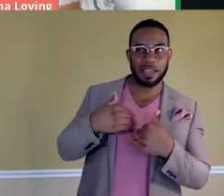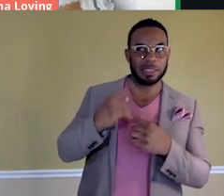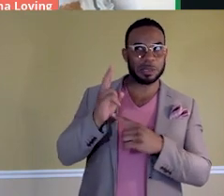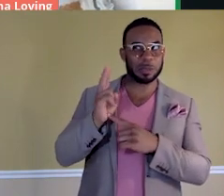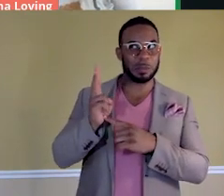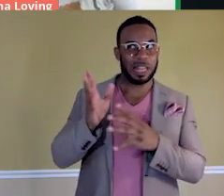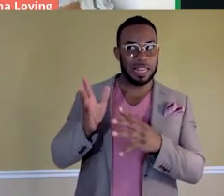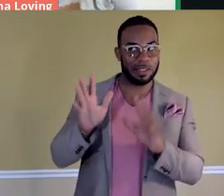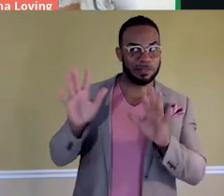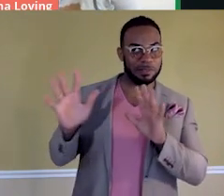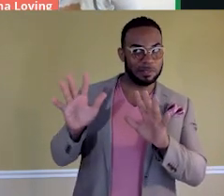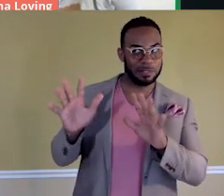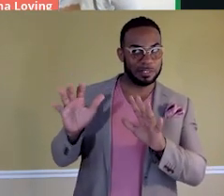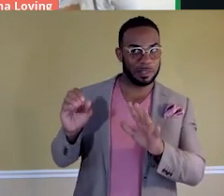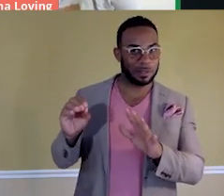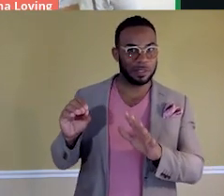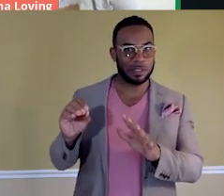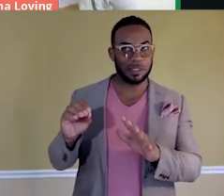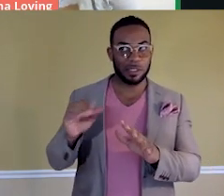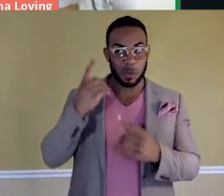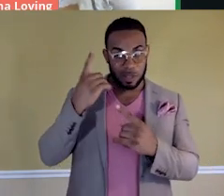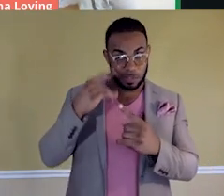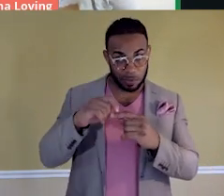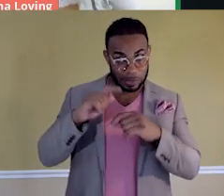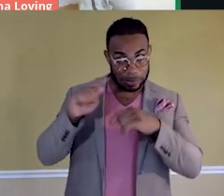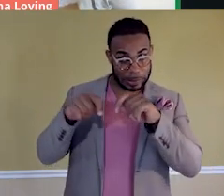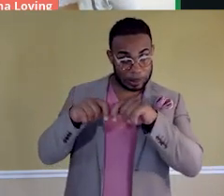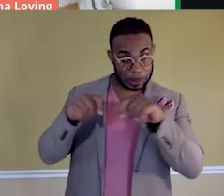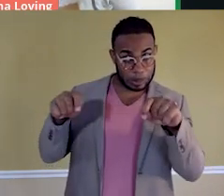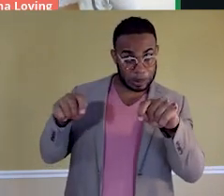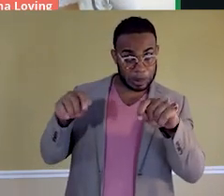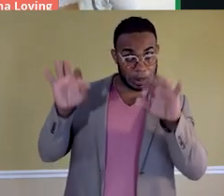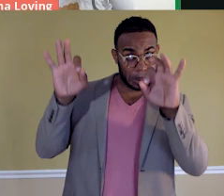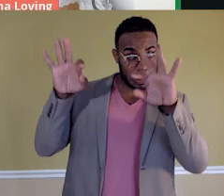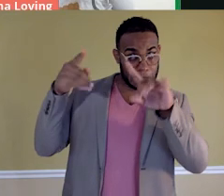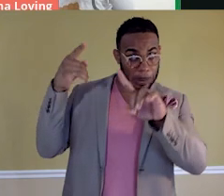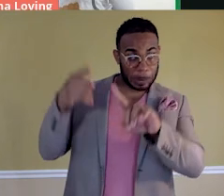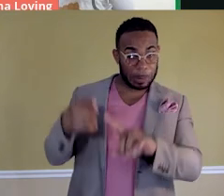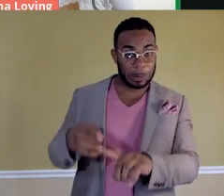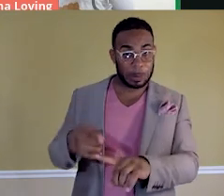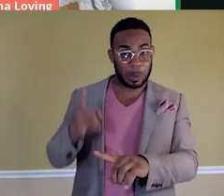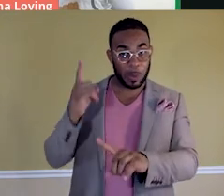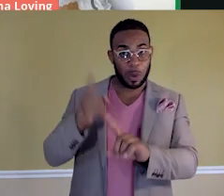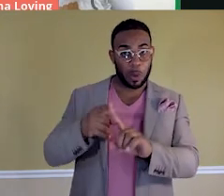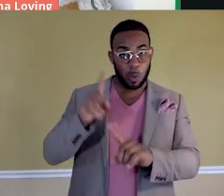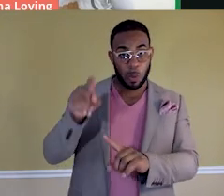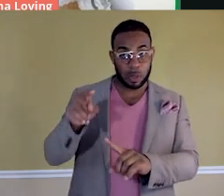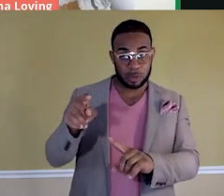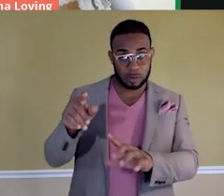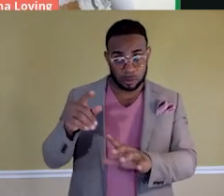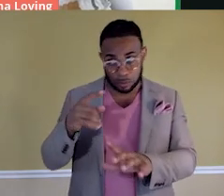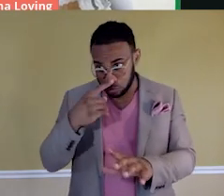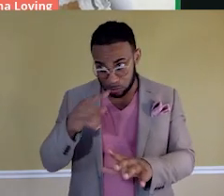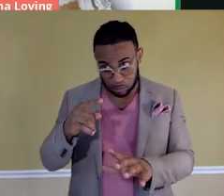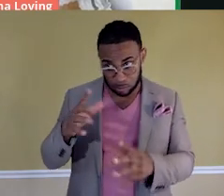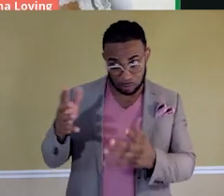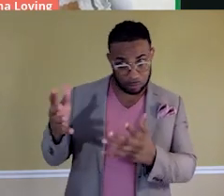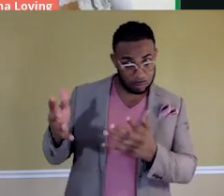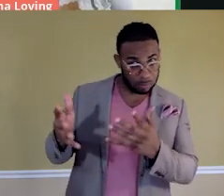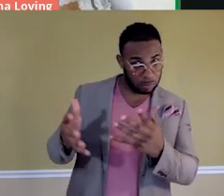2 minutes left. So Yeah, sure. I was wondering if we could get. Yeah, I was wondering if we could get one question, or do